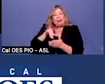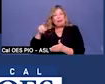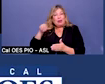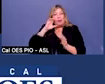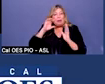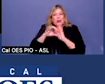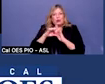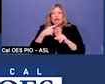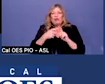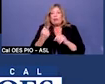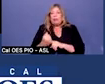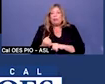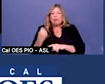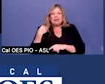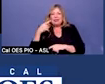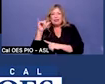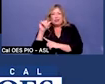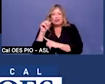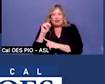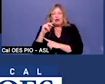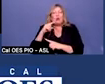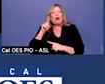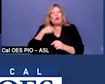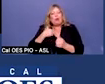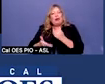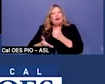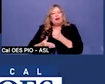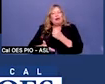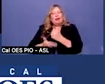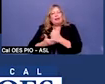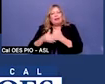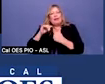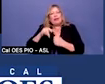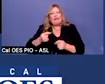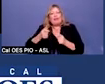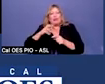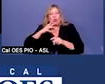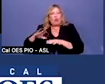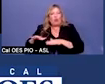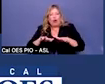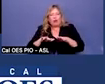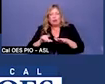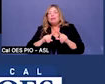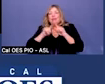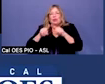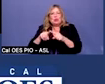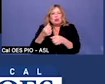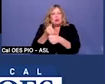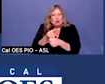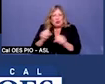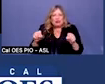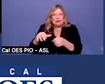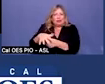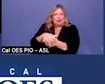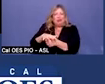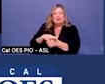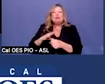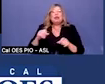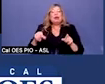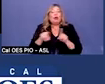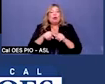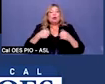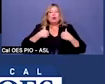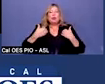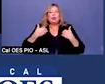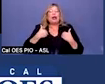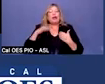last January, where we were assisting Swift Water Rescue with some of those rescues in Pajaro. We also have aviation